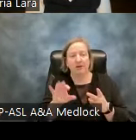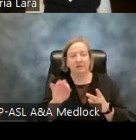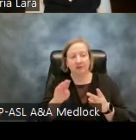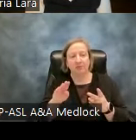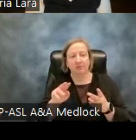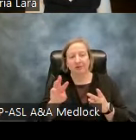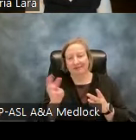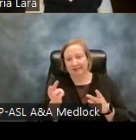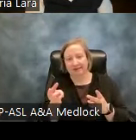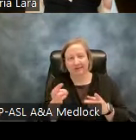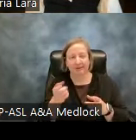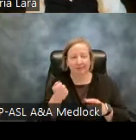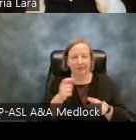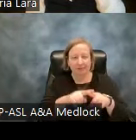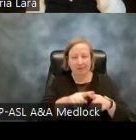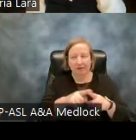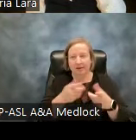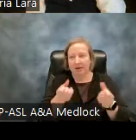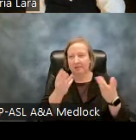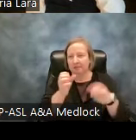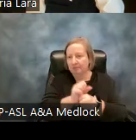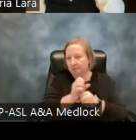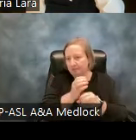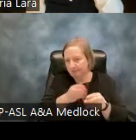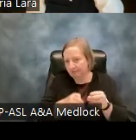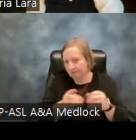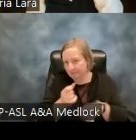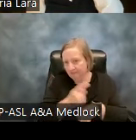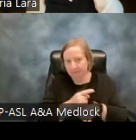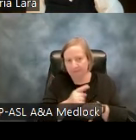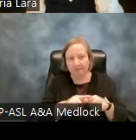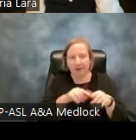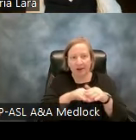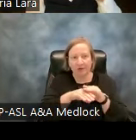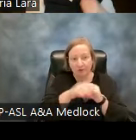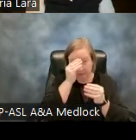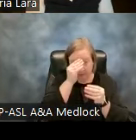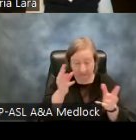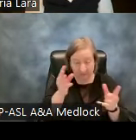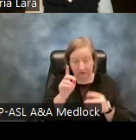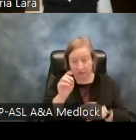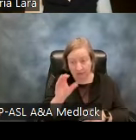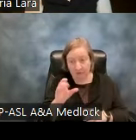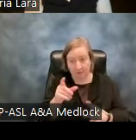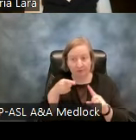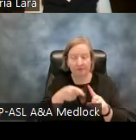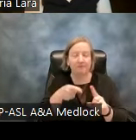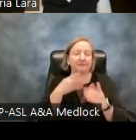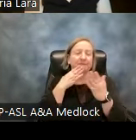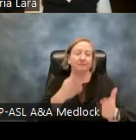That it depends a little bit on our work today and the access to information document specifically. Thank